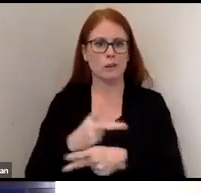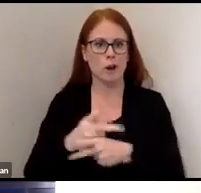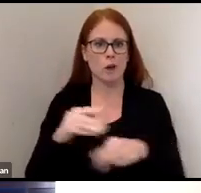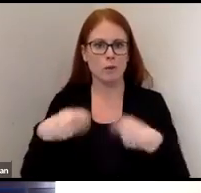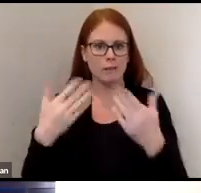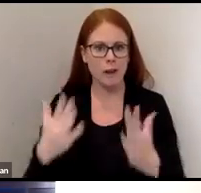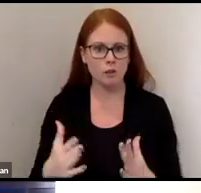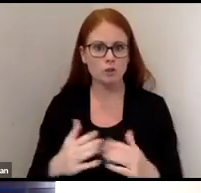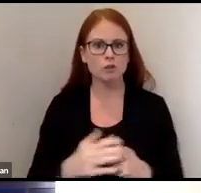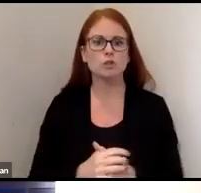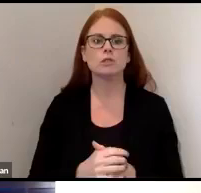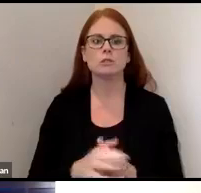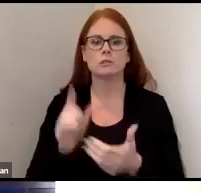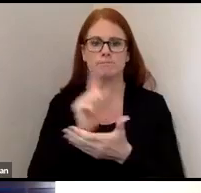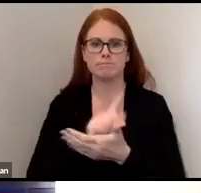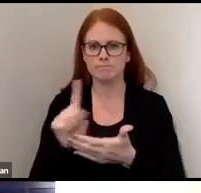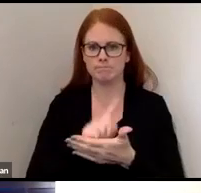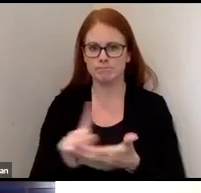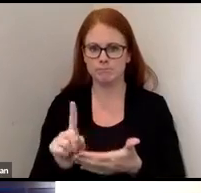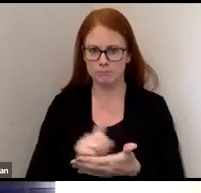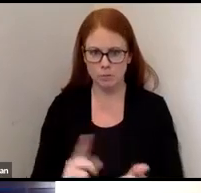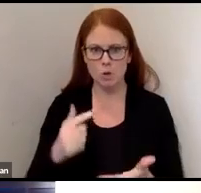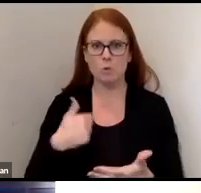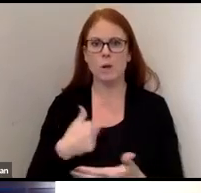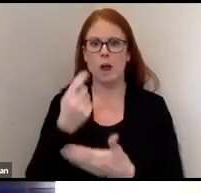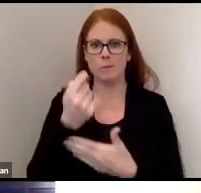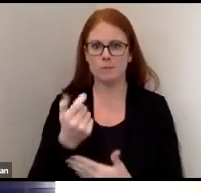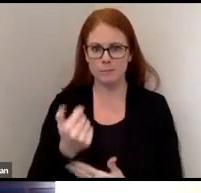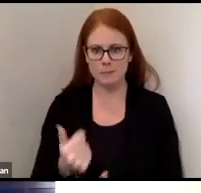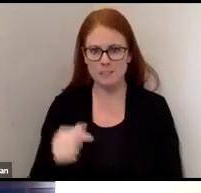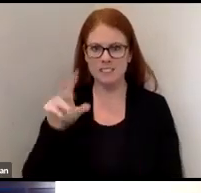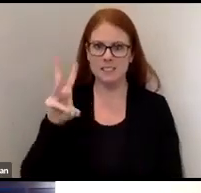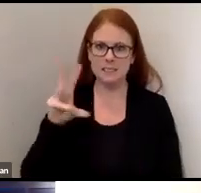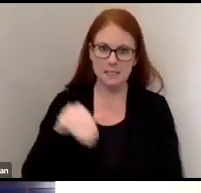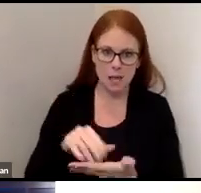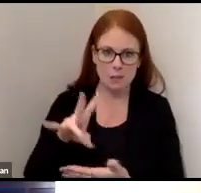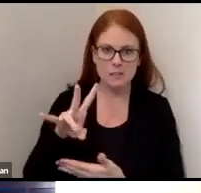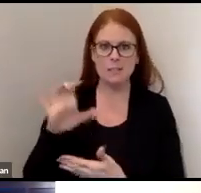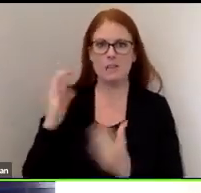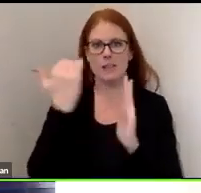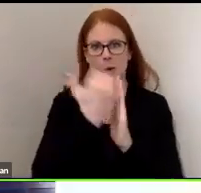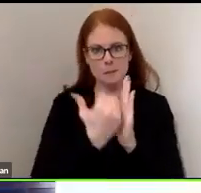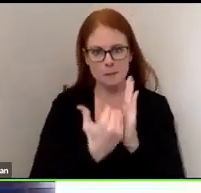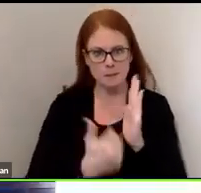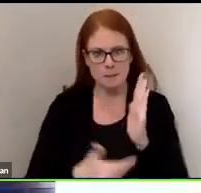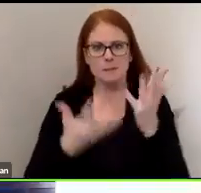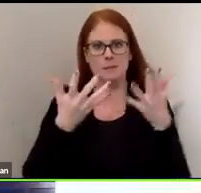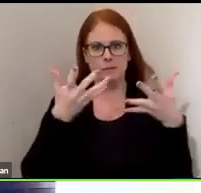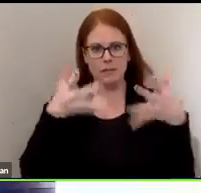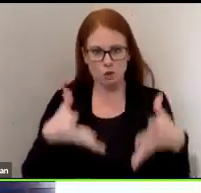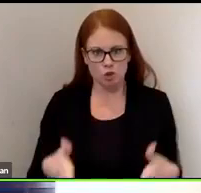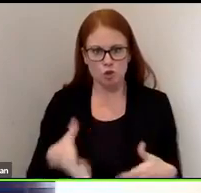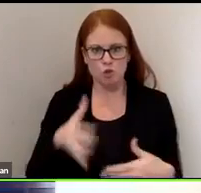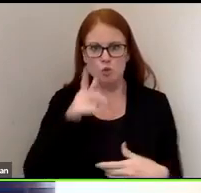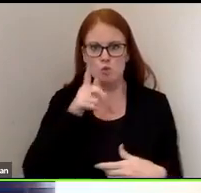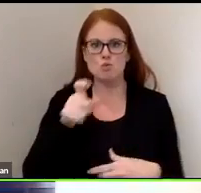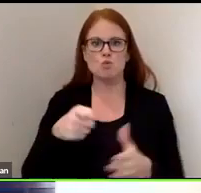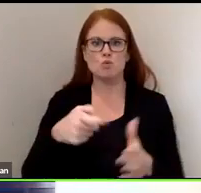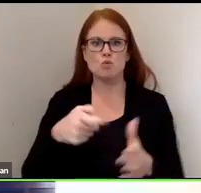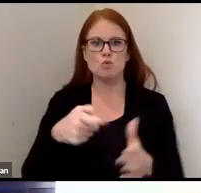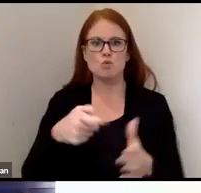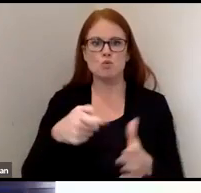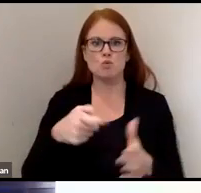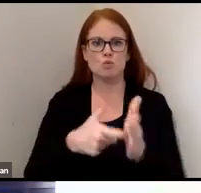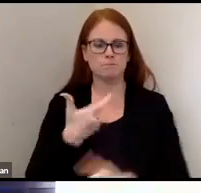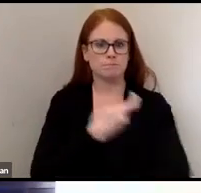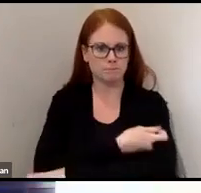week we are knocking off 6,000, 7,000 from the list of those needing to be vaccinated. And